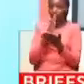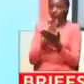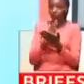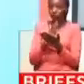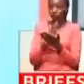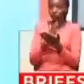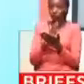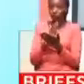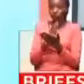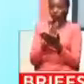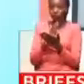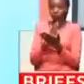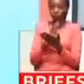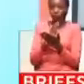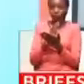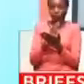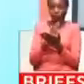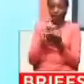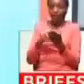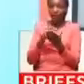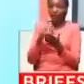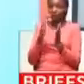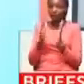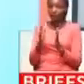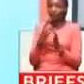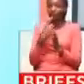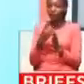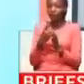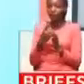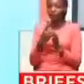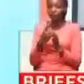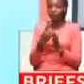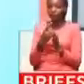there, Simon is saying, devil's tale,